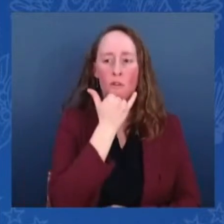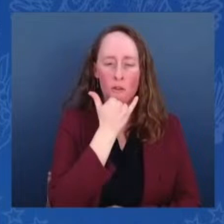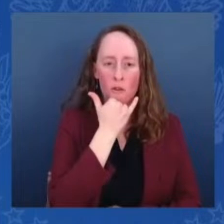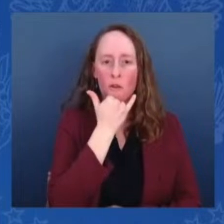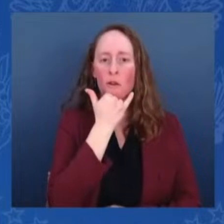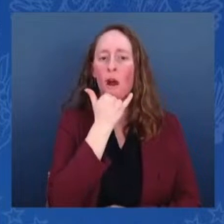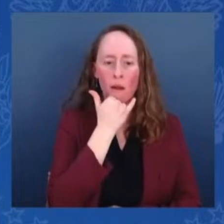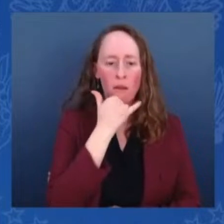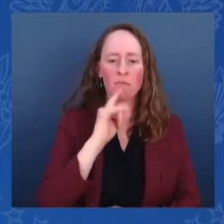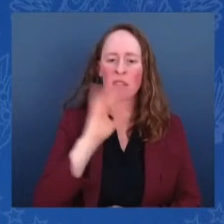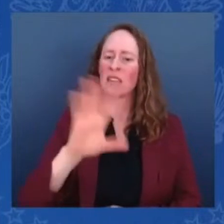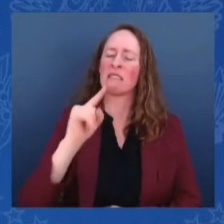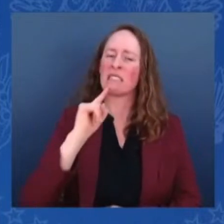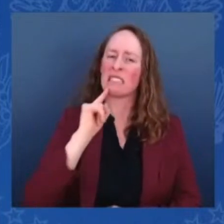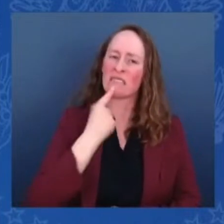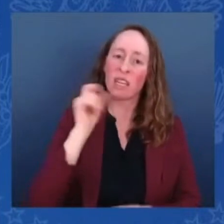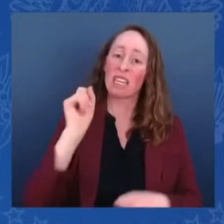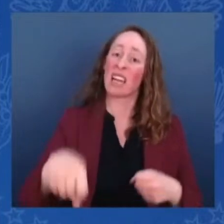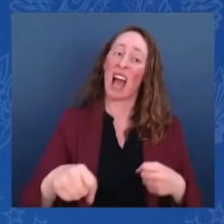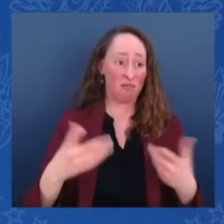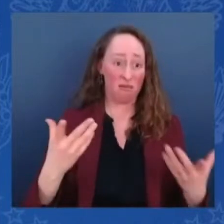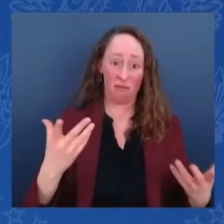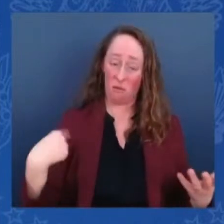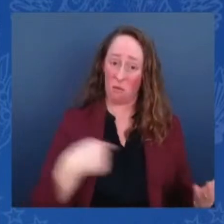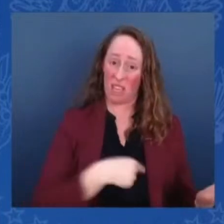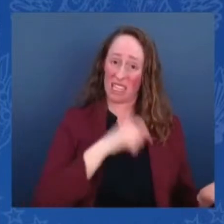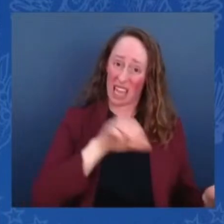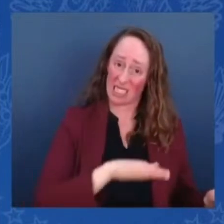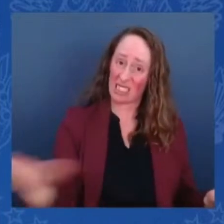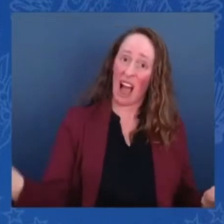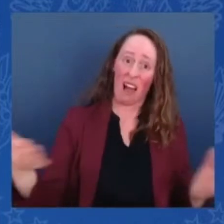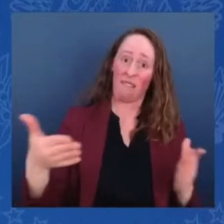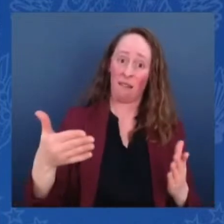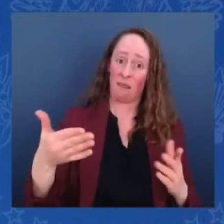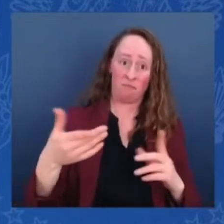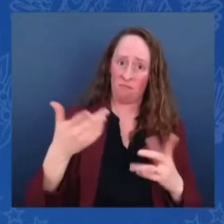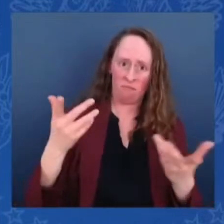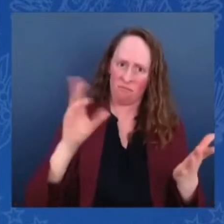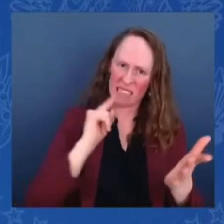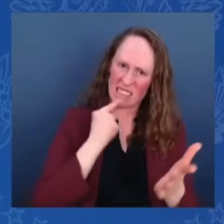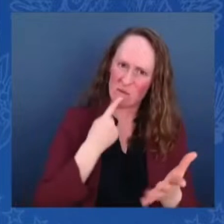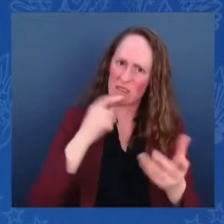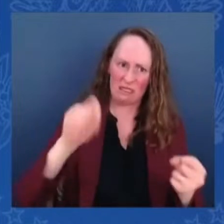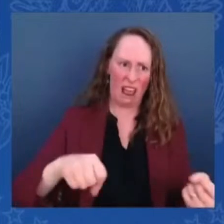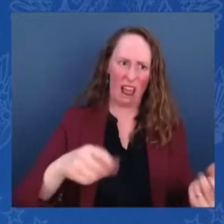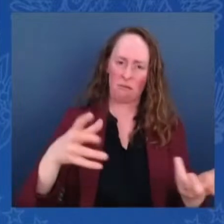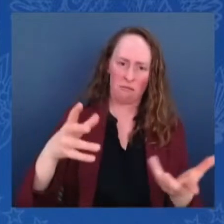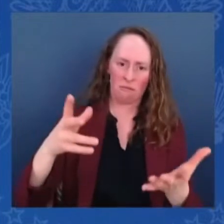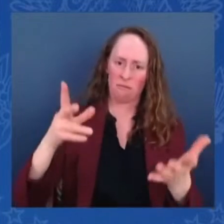humanity. The clean energy transition is already happening. China